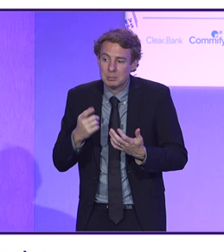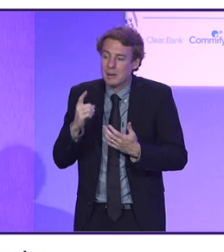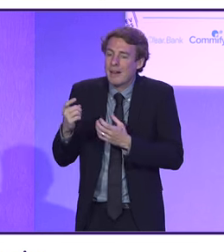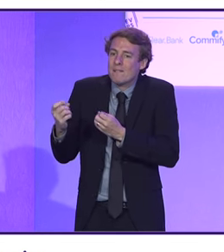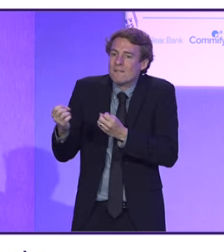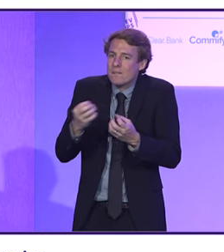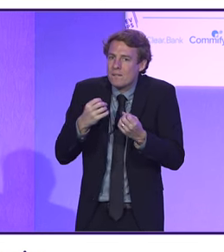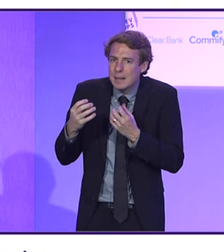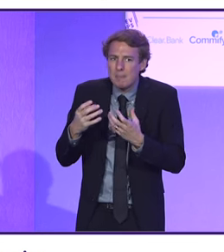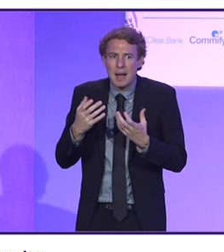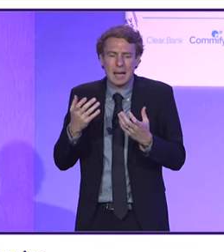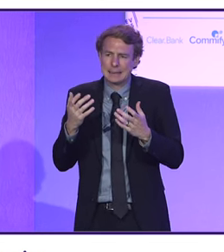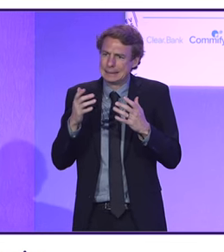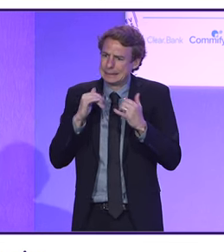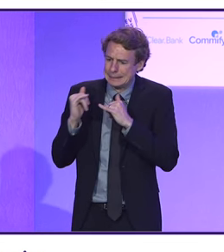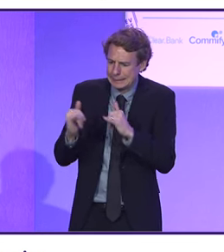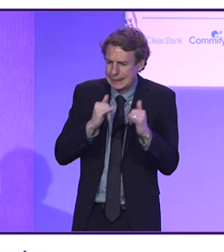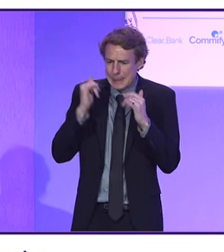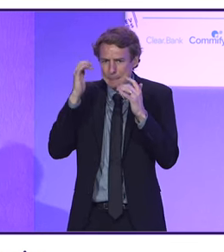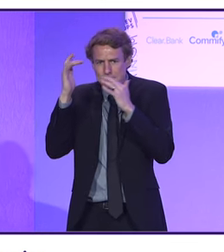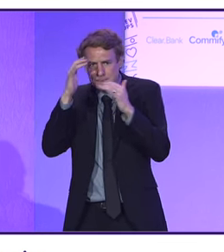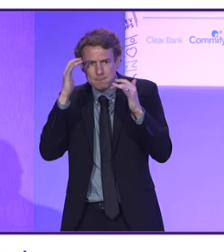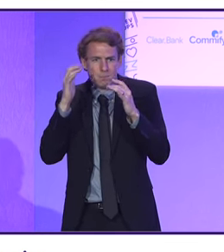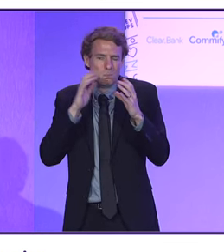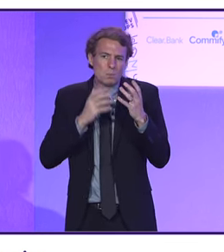You're in the same room. You're in the same conversations.